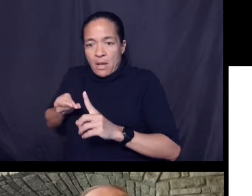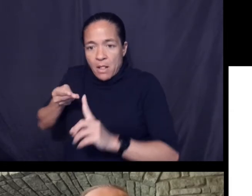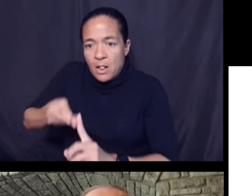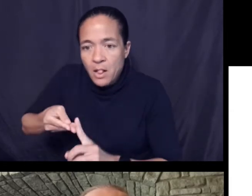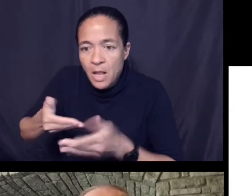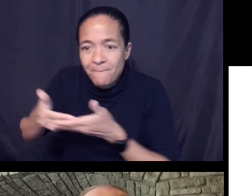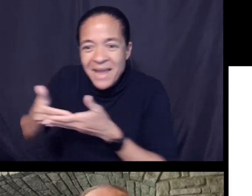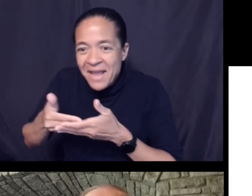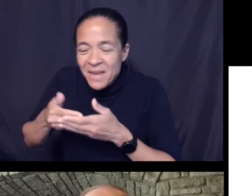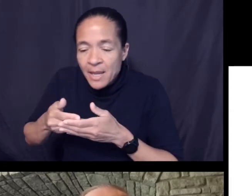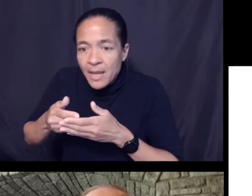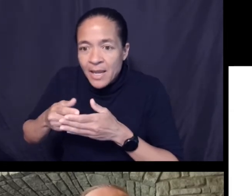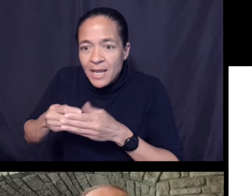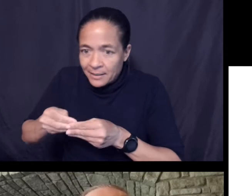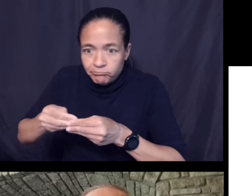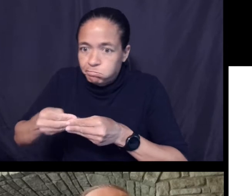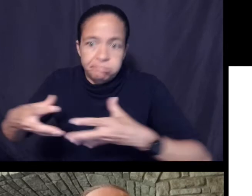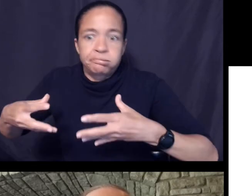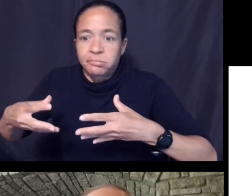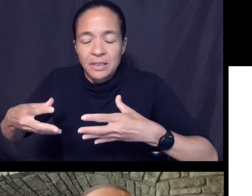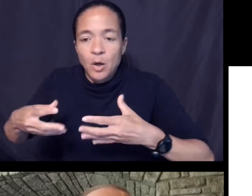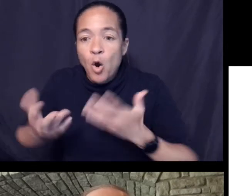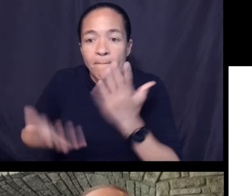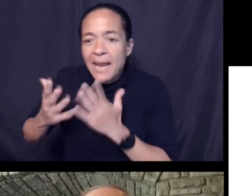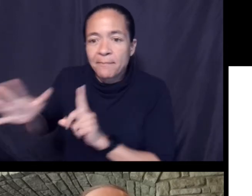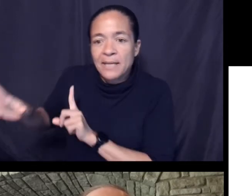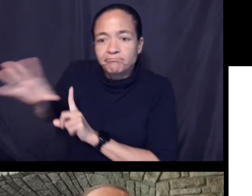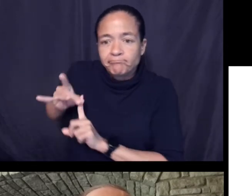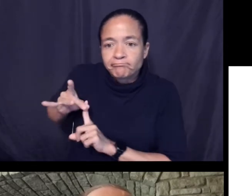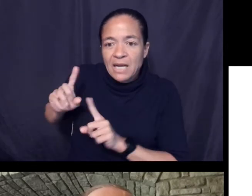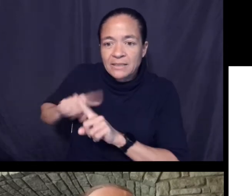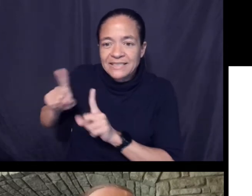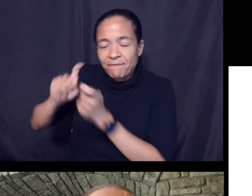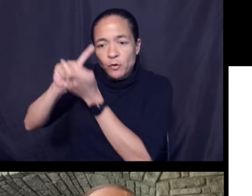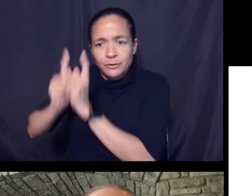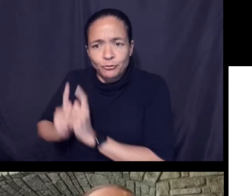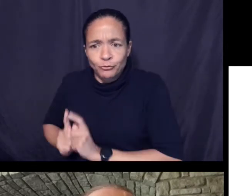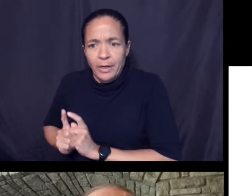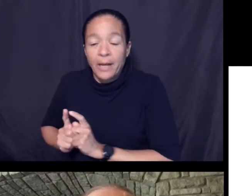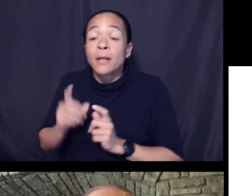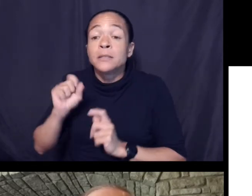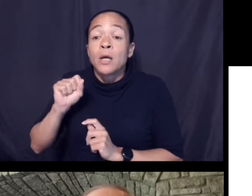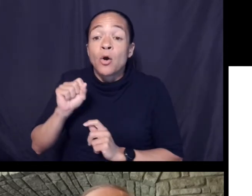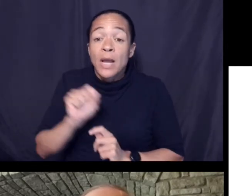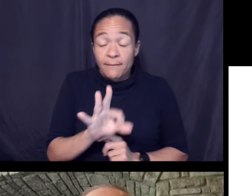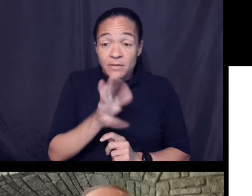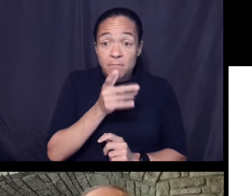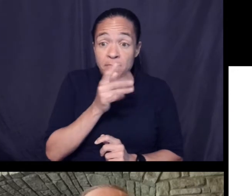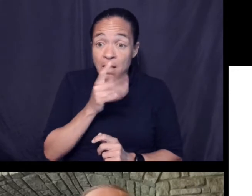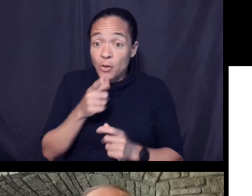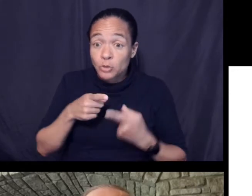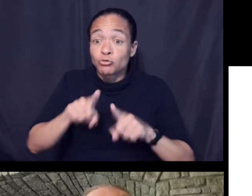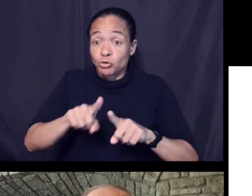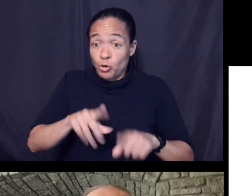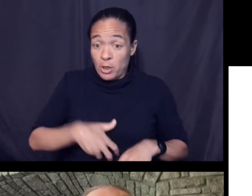perhaps she acquired a different strand. So if the mother has it during pregnancy, this can result